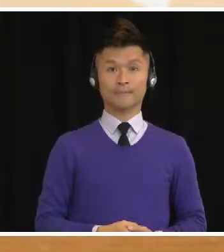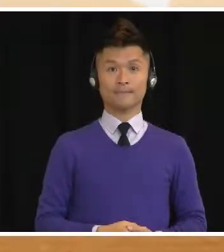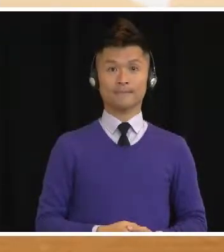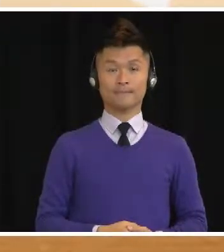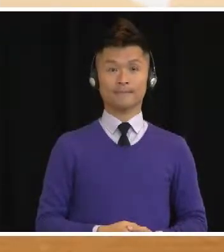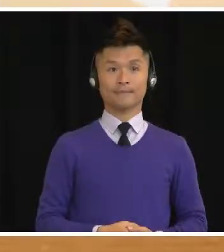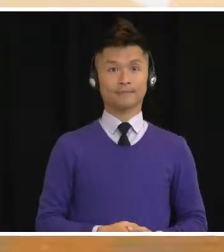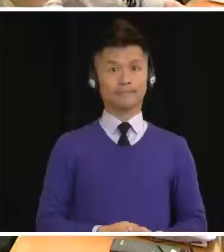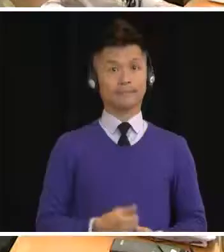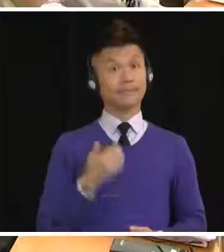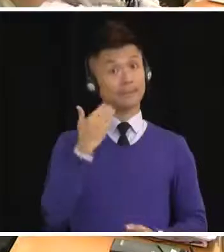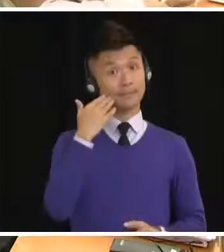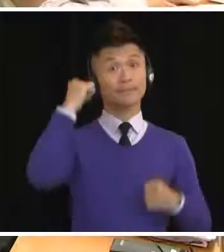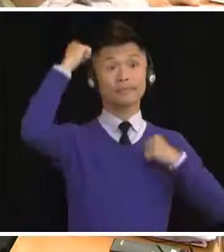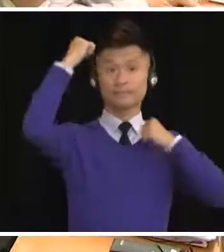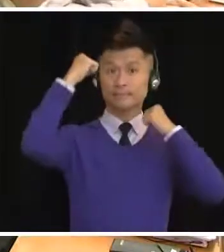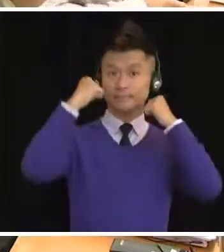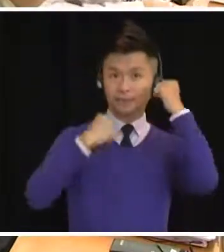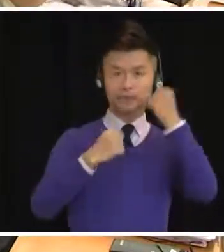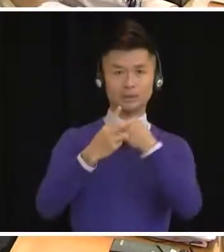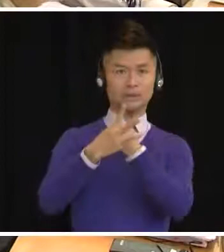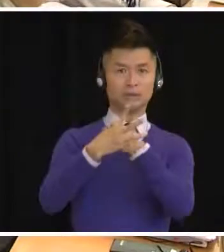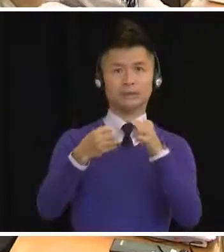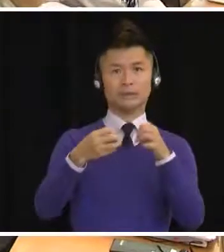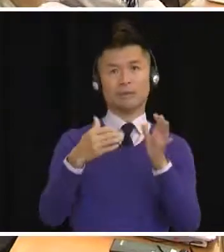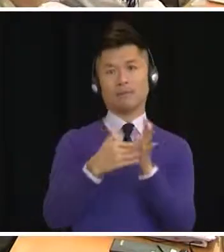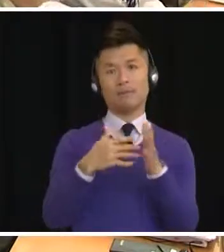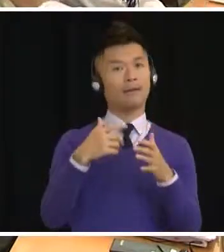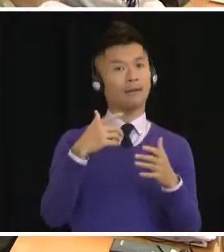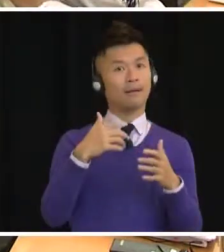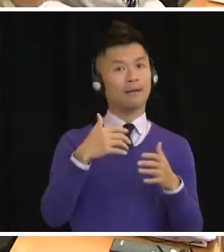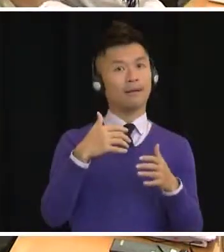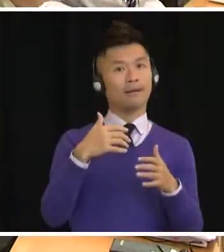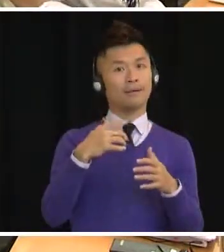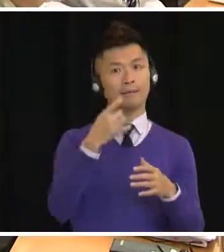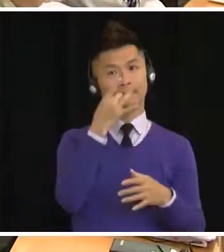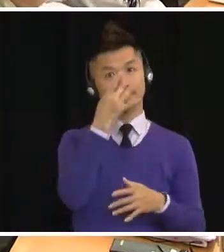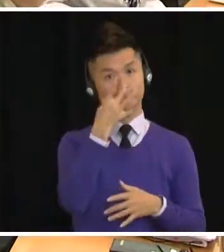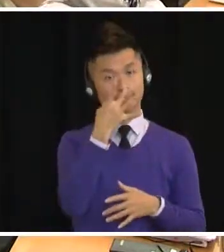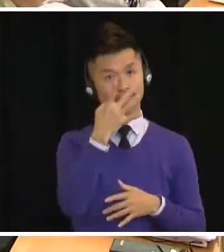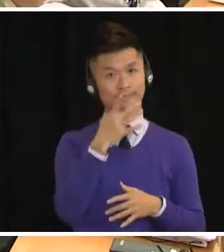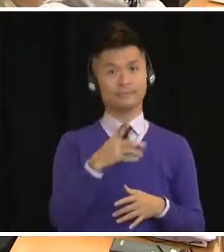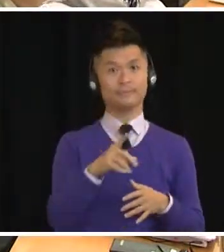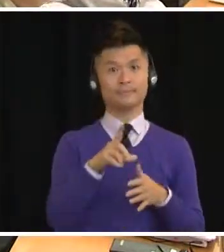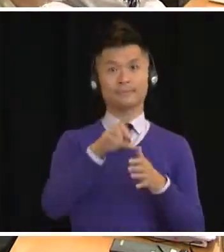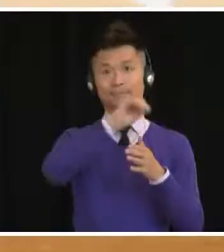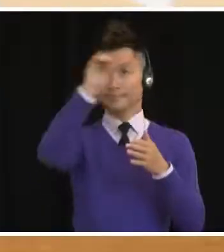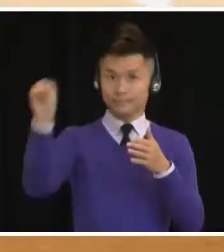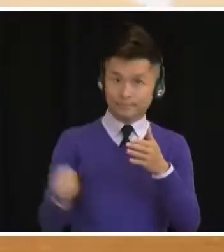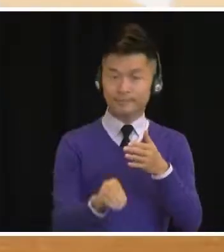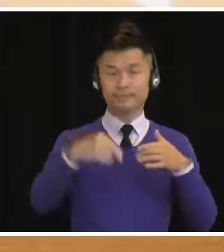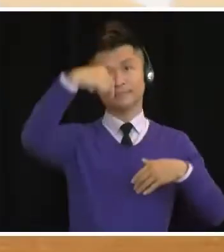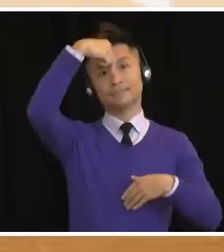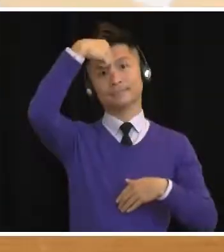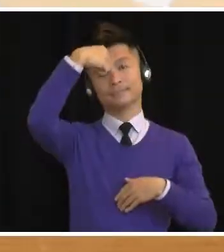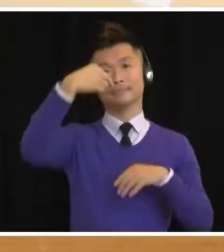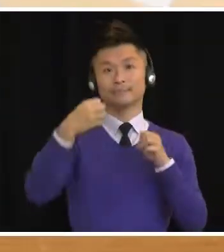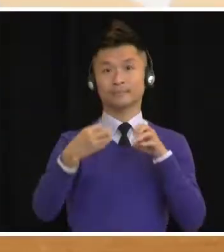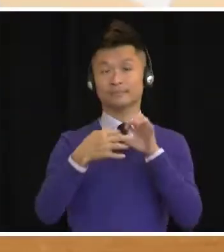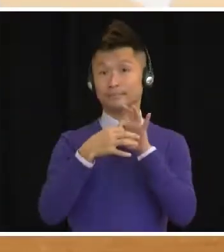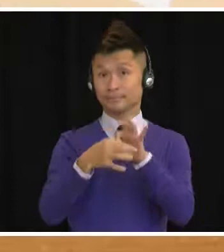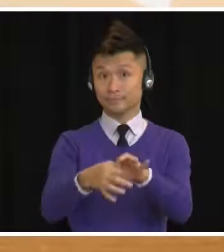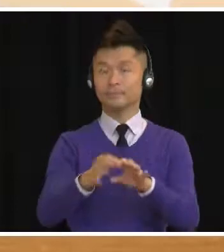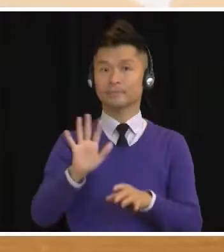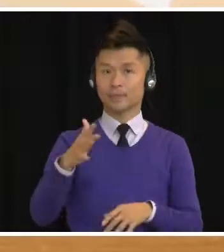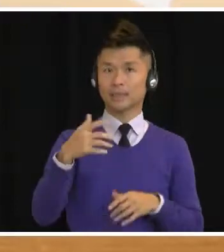2 o'clock. But in principle, after 2 o'clock, we will deal with clusters 4, 5, and 6.